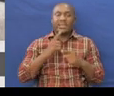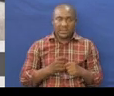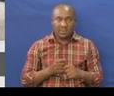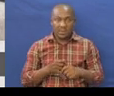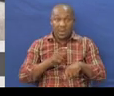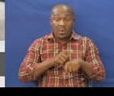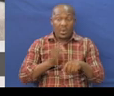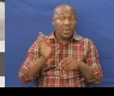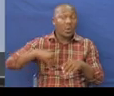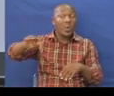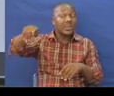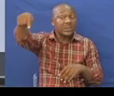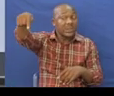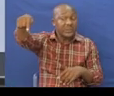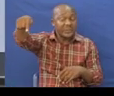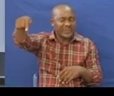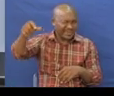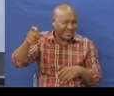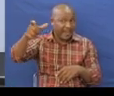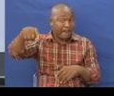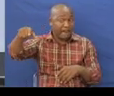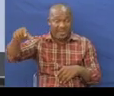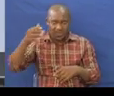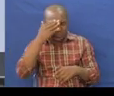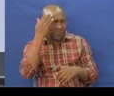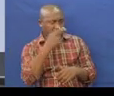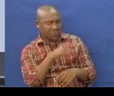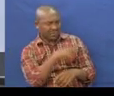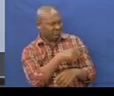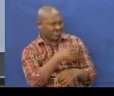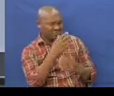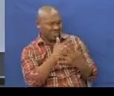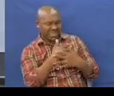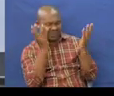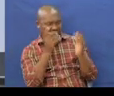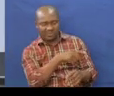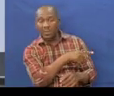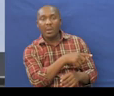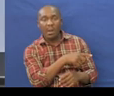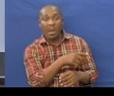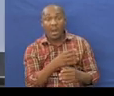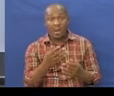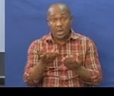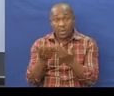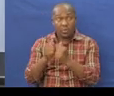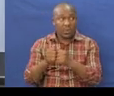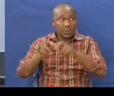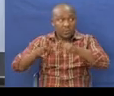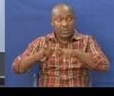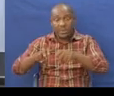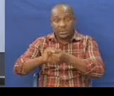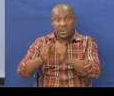especially where you are going in the area where people don't know you. And you want to research something